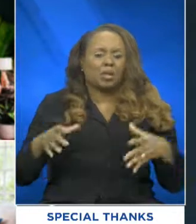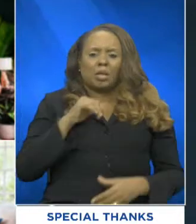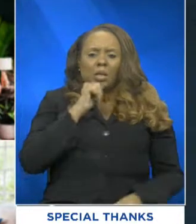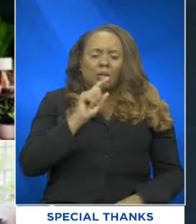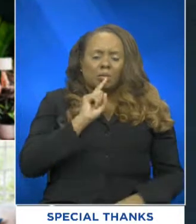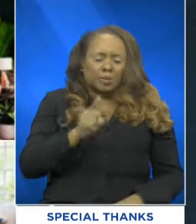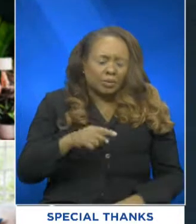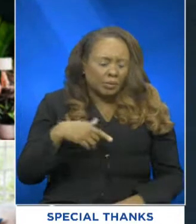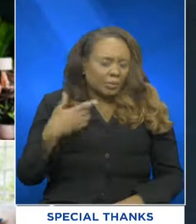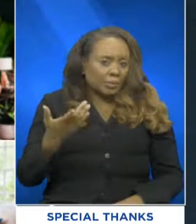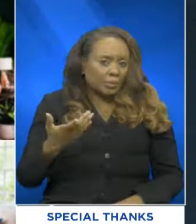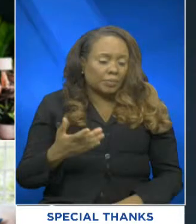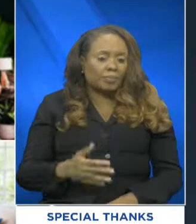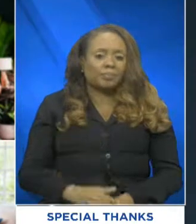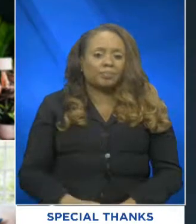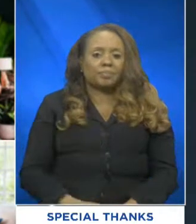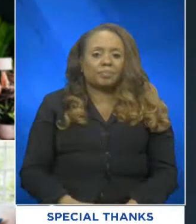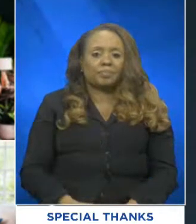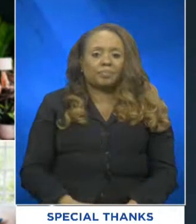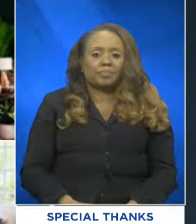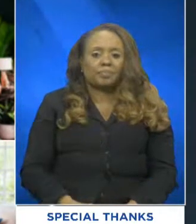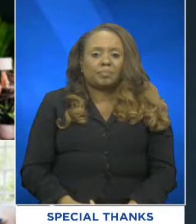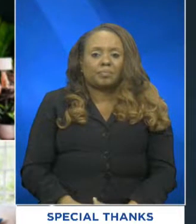From the point of view that, well,